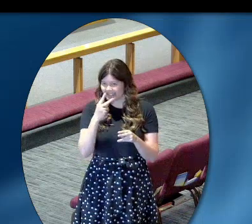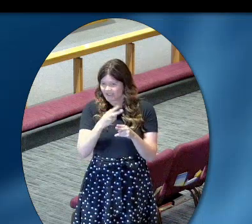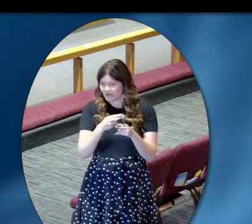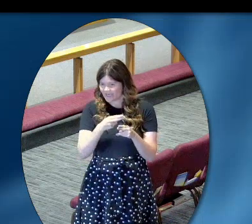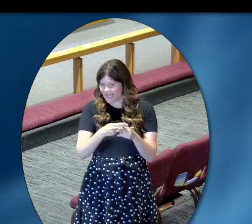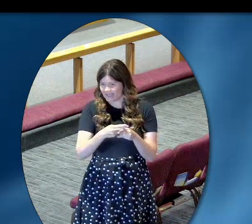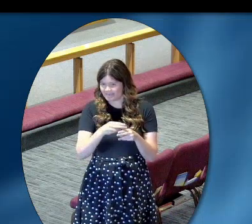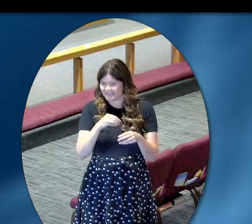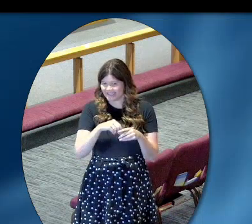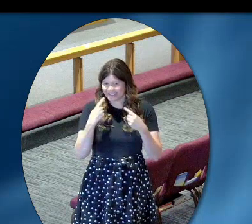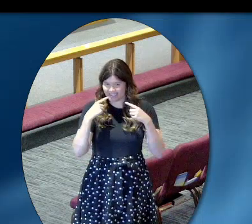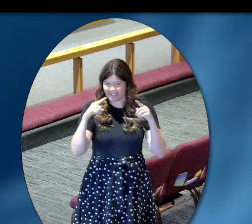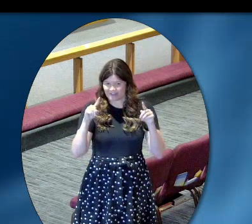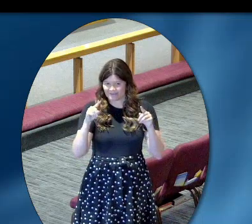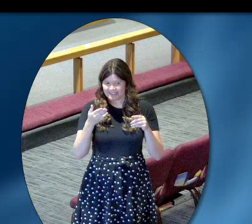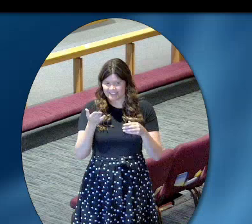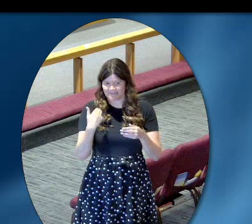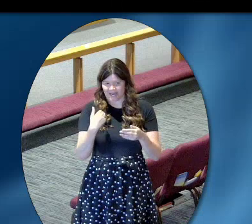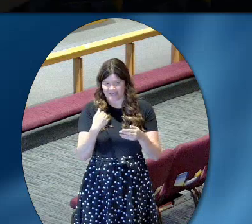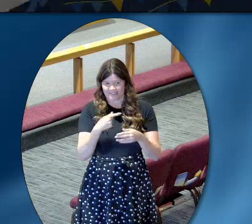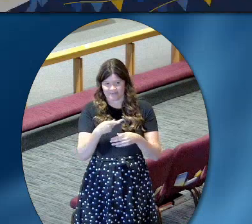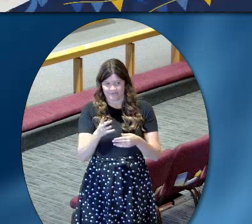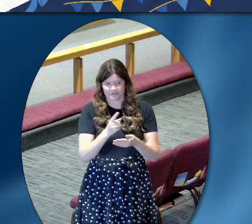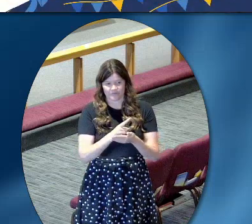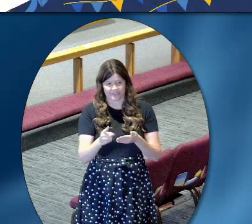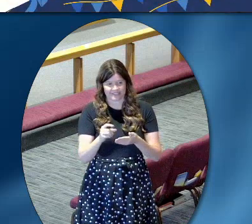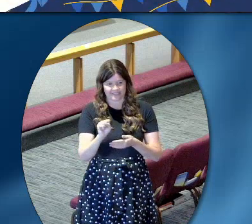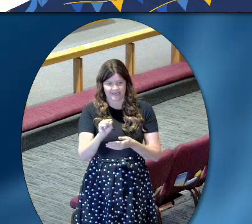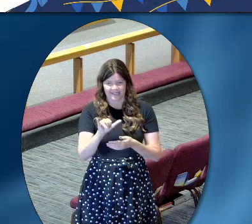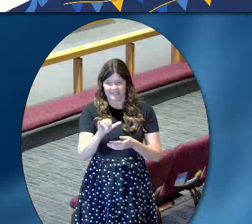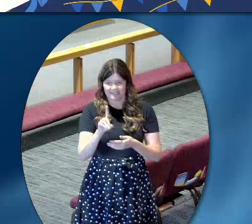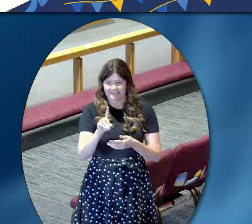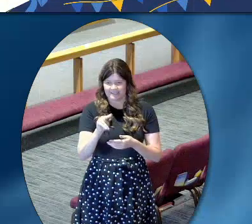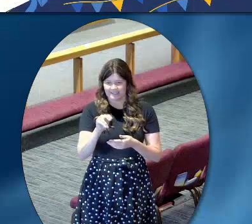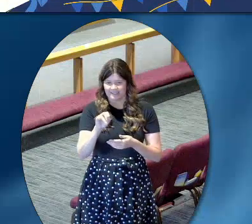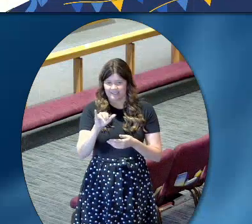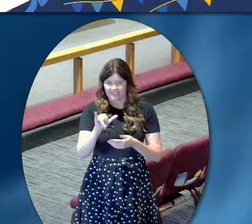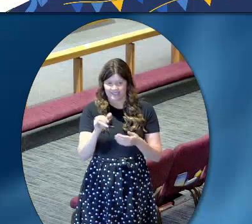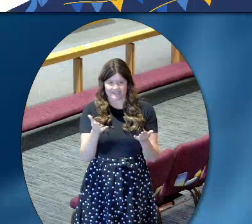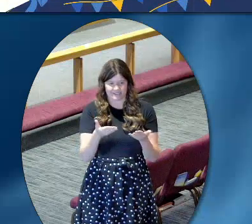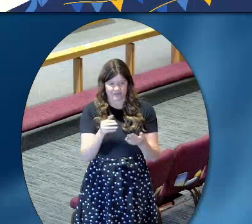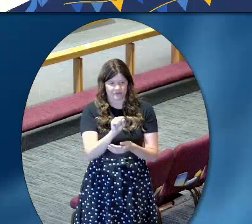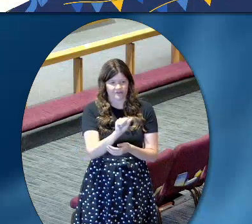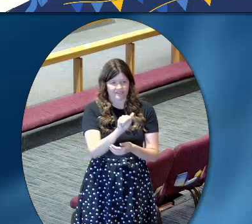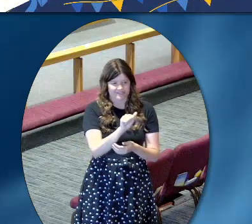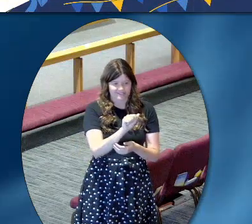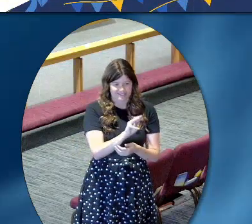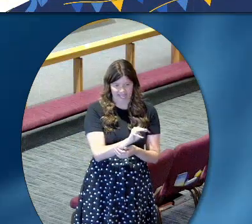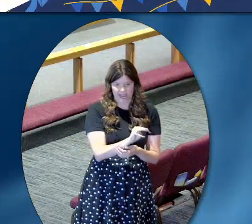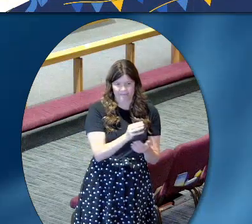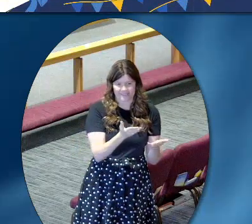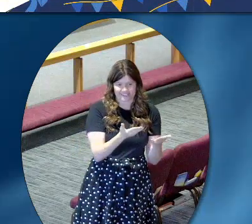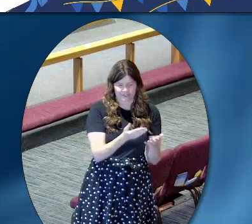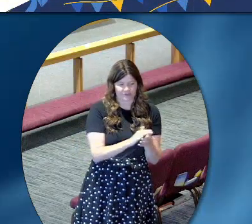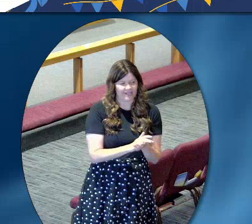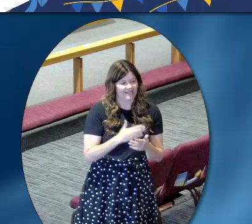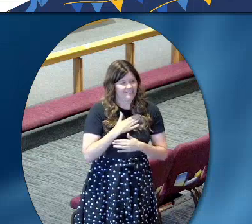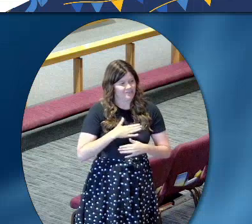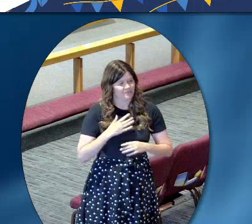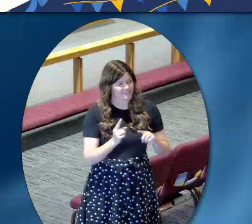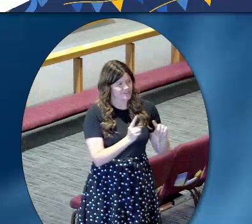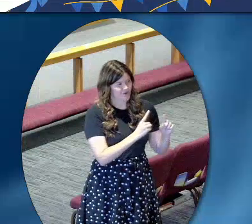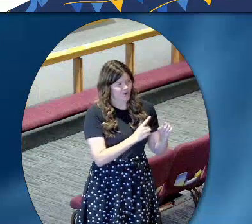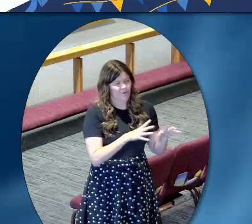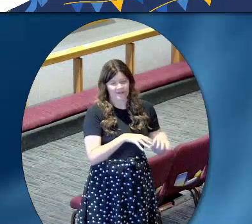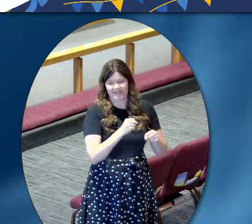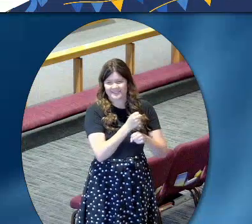announcements the last couple of weeks. Sydney is here, and so is Sam. And so please stop by, grab a cup of